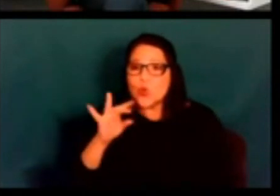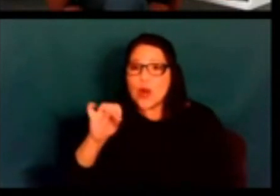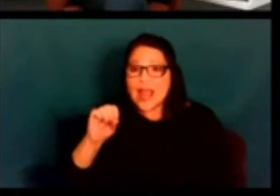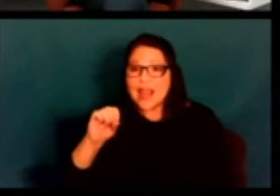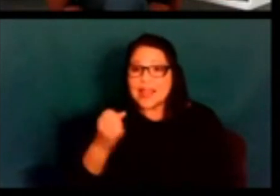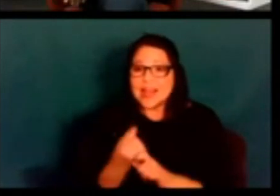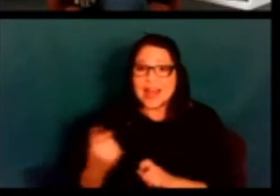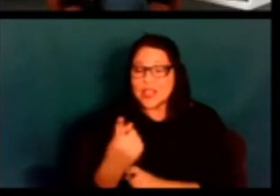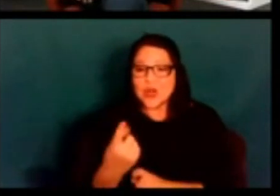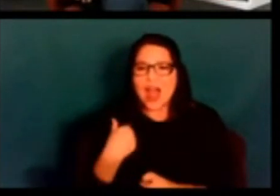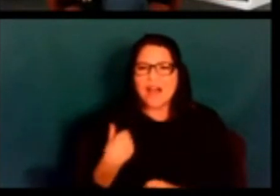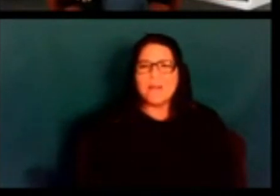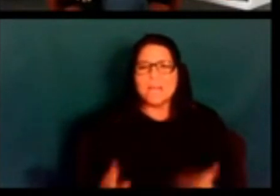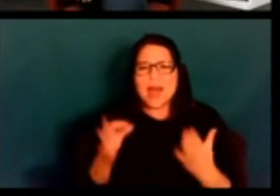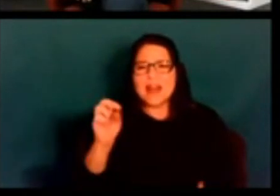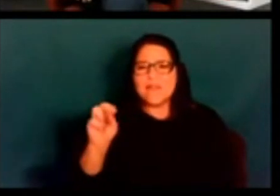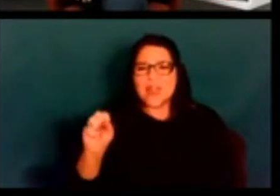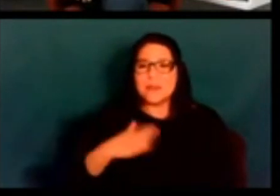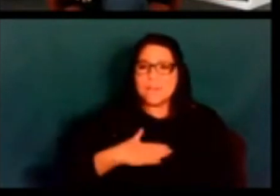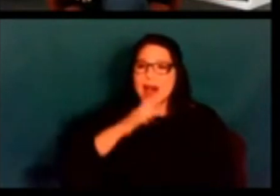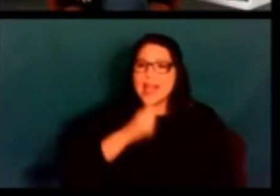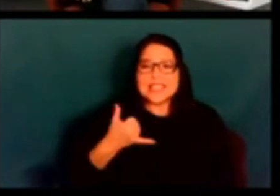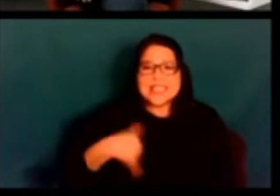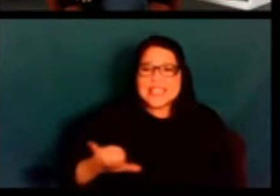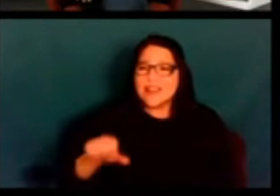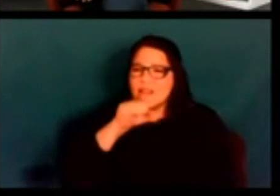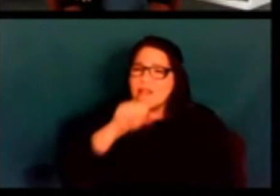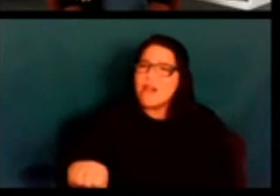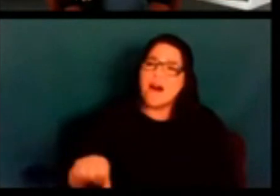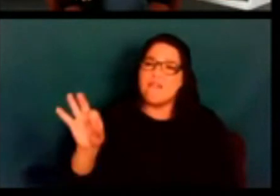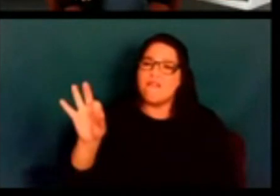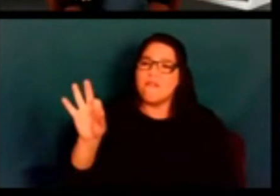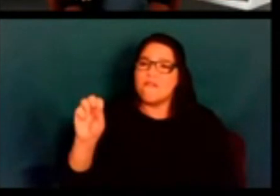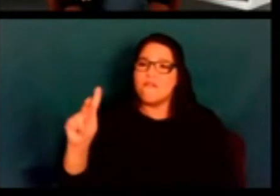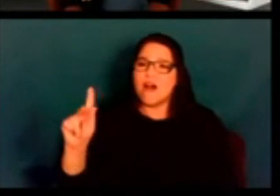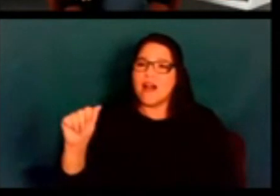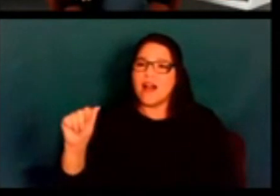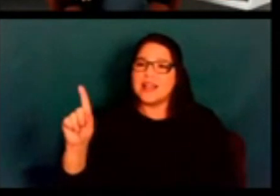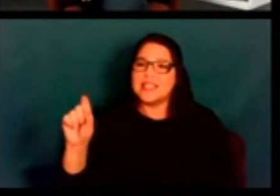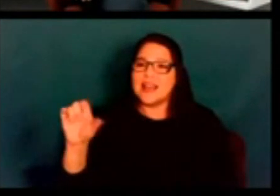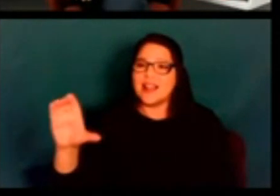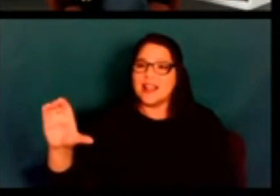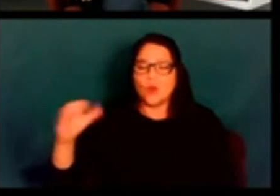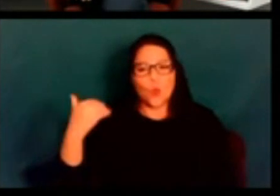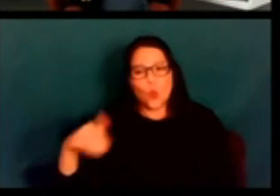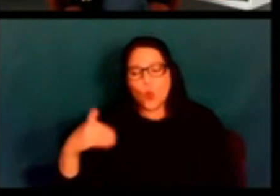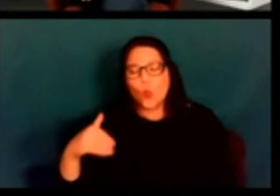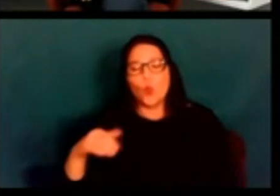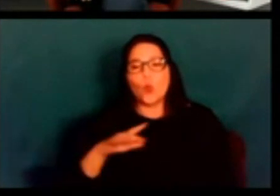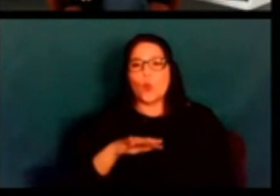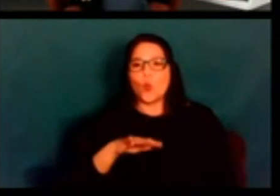year. We got fans my age right now, still Funkadelic diehard. Absolutely. That was part of it.